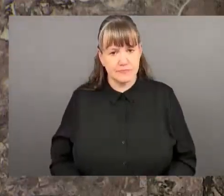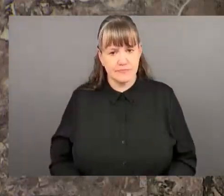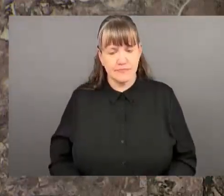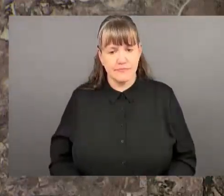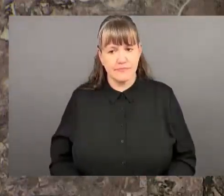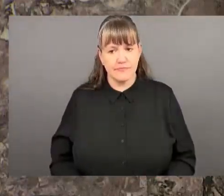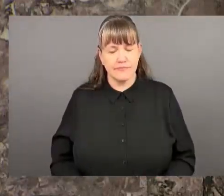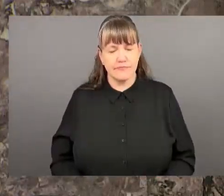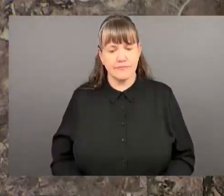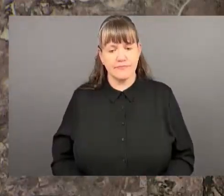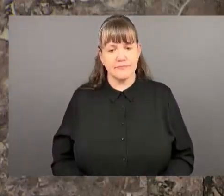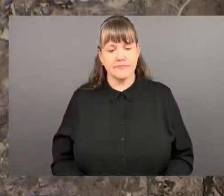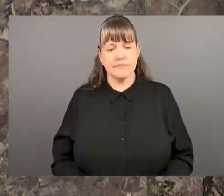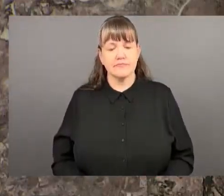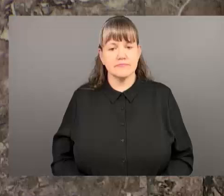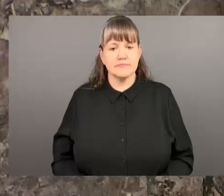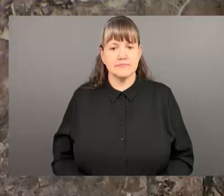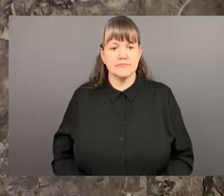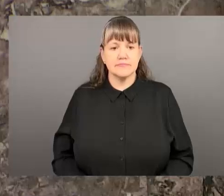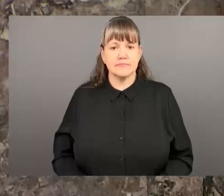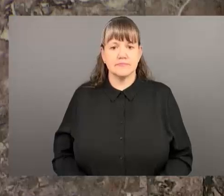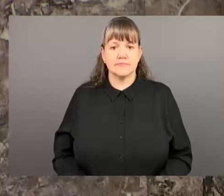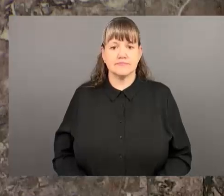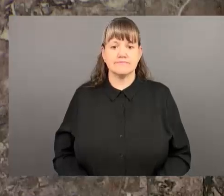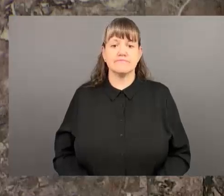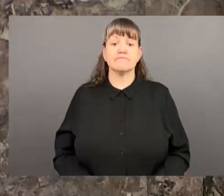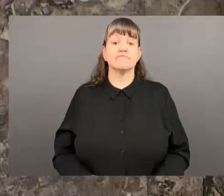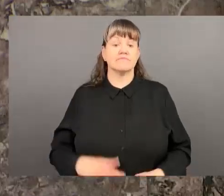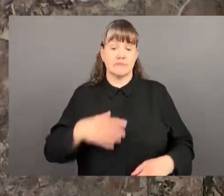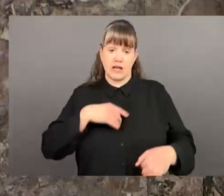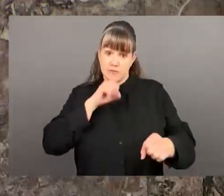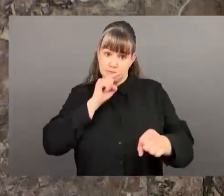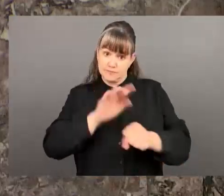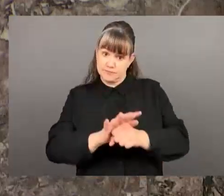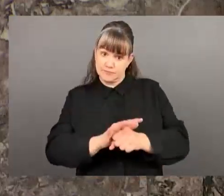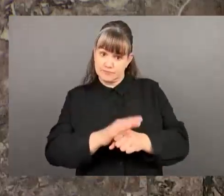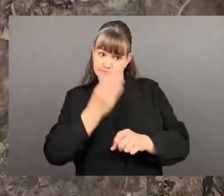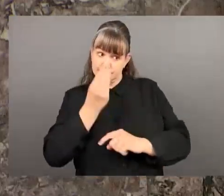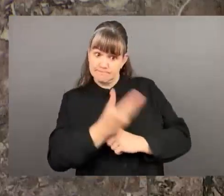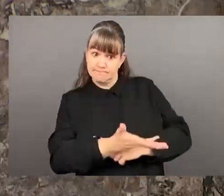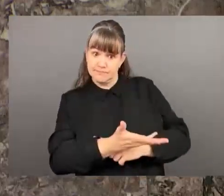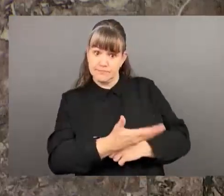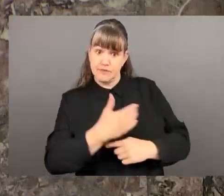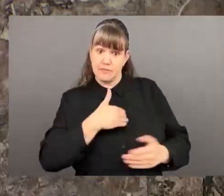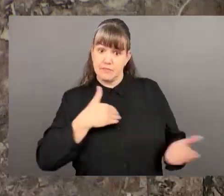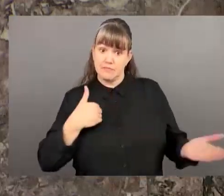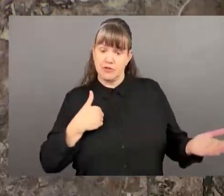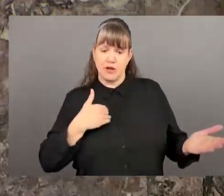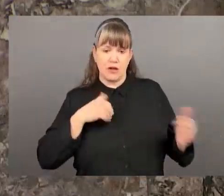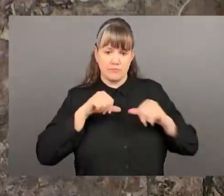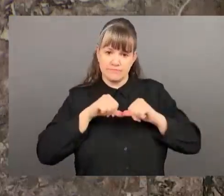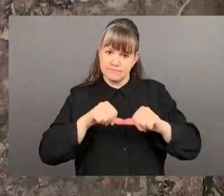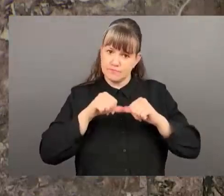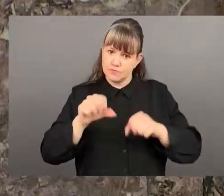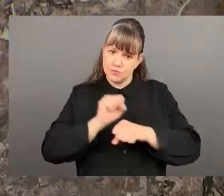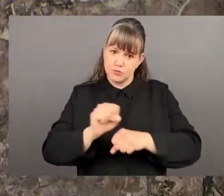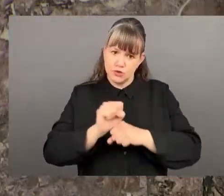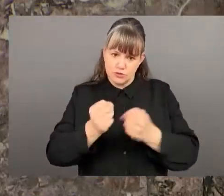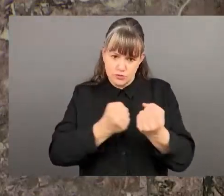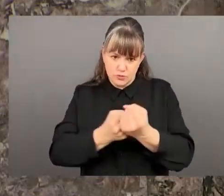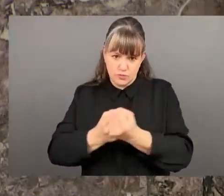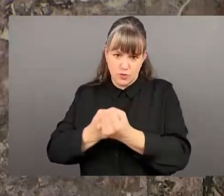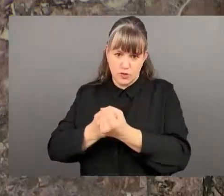So I can assure this member that I will continue to do everything that I can in supporting Lillooet. Mr. Speaker, we